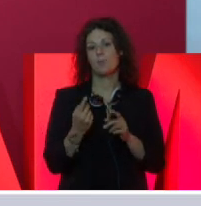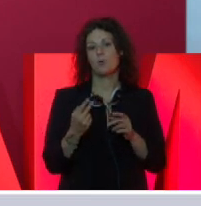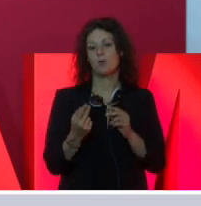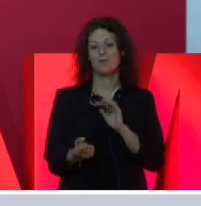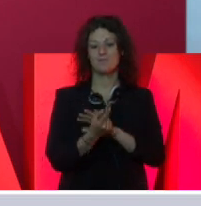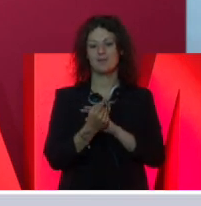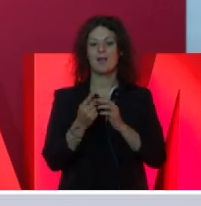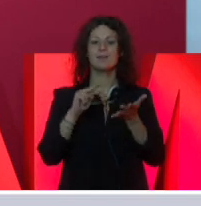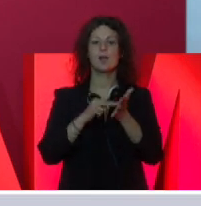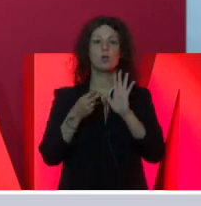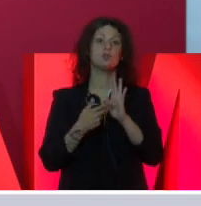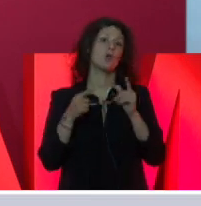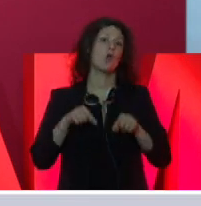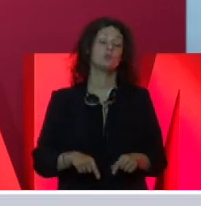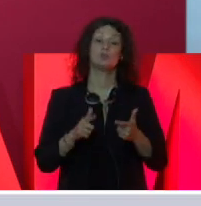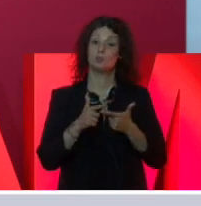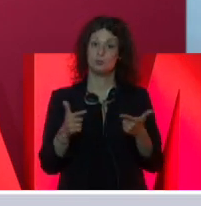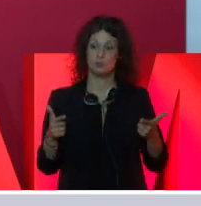that don't exist for the moment. We have